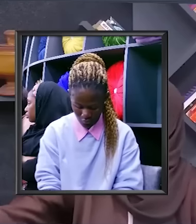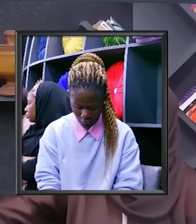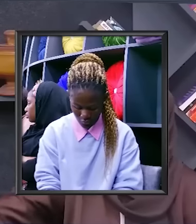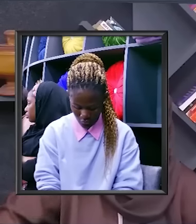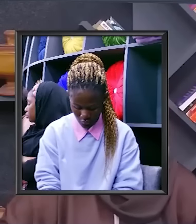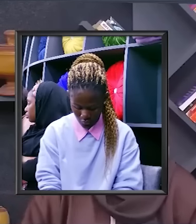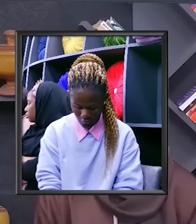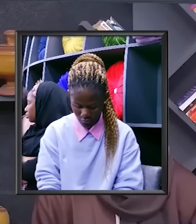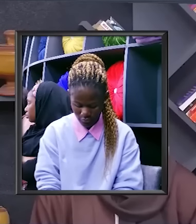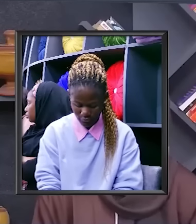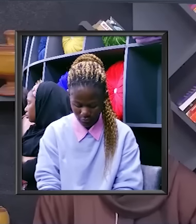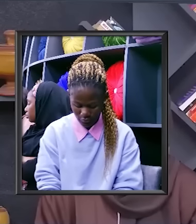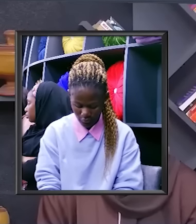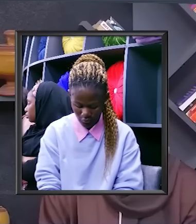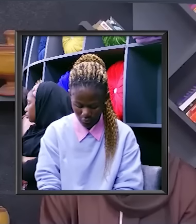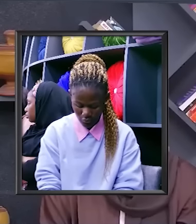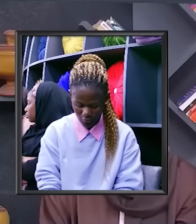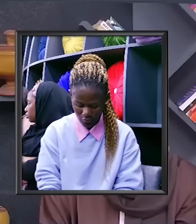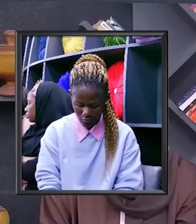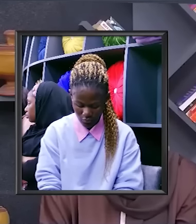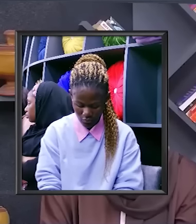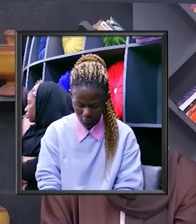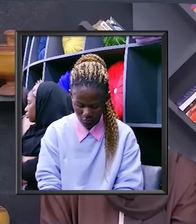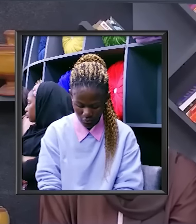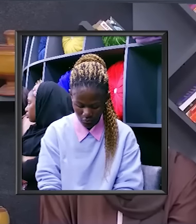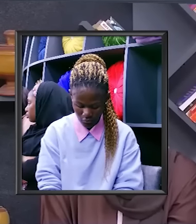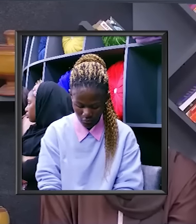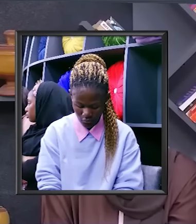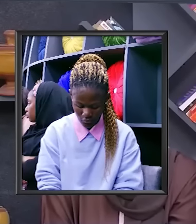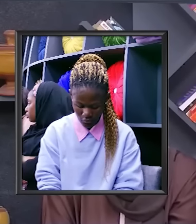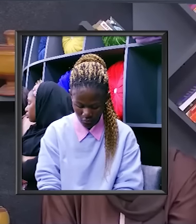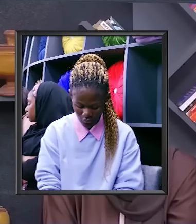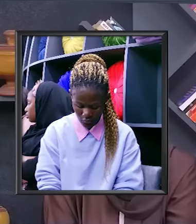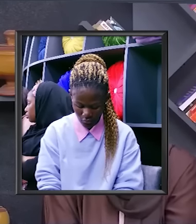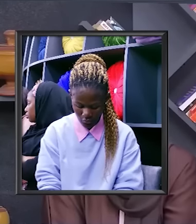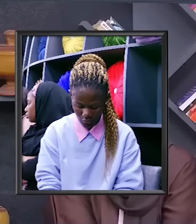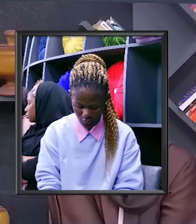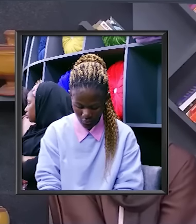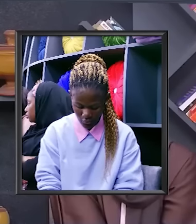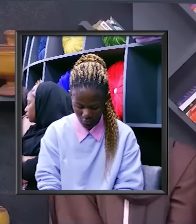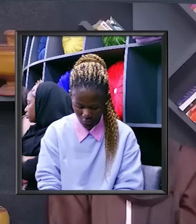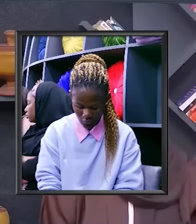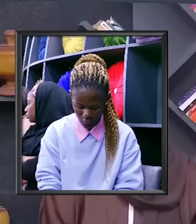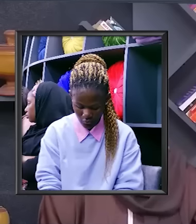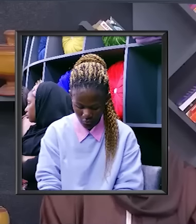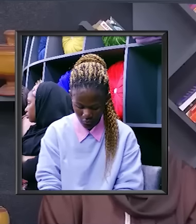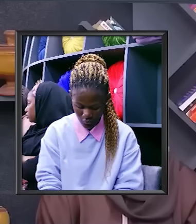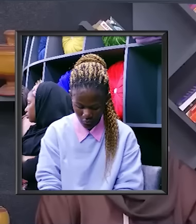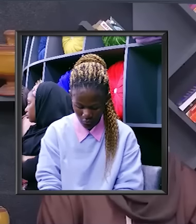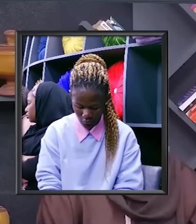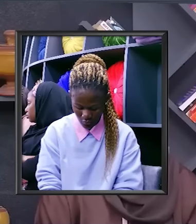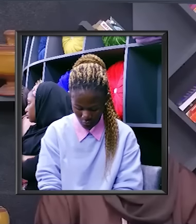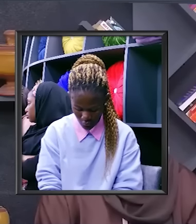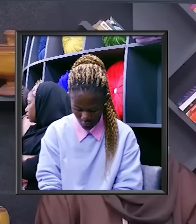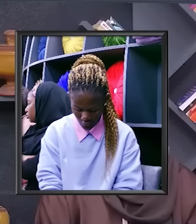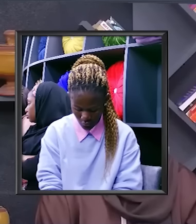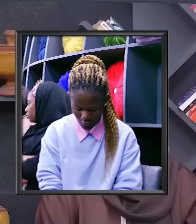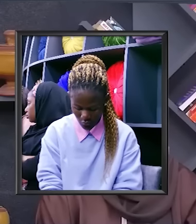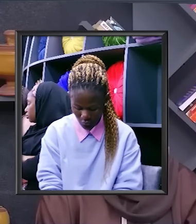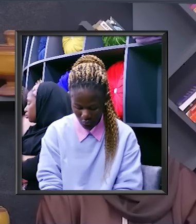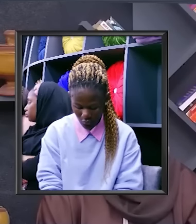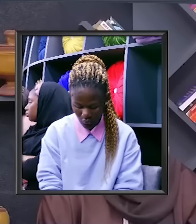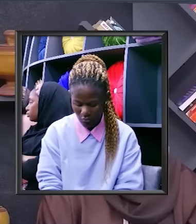camera. There's a camera there. They show you camera. When you come, you slot. They either show, since not transfer, you need to withdraw. Yeah. There's a camera up. There are